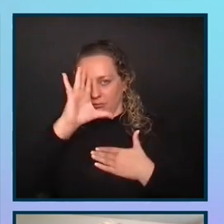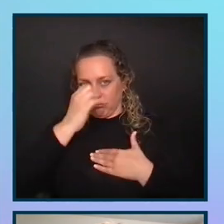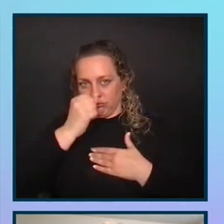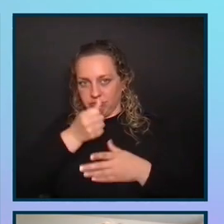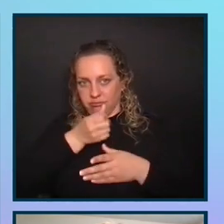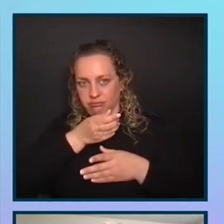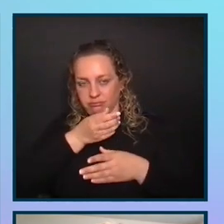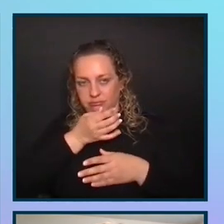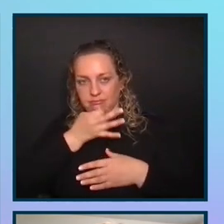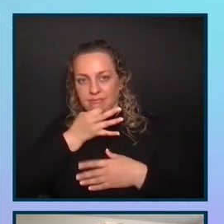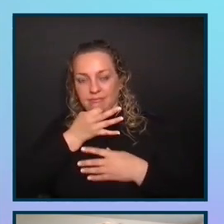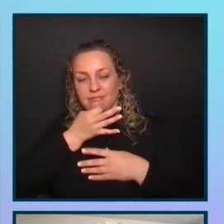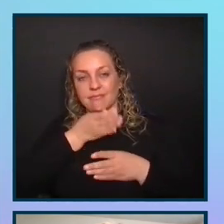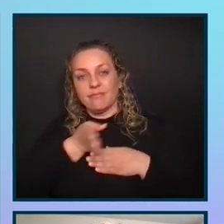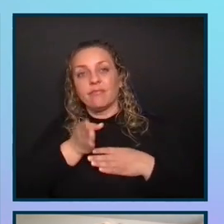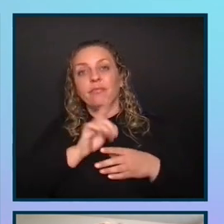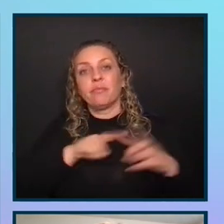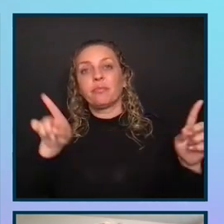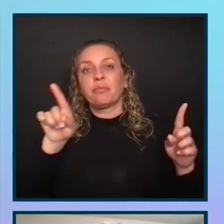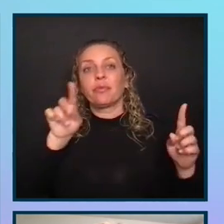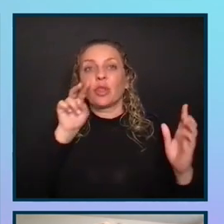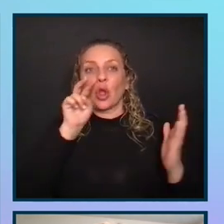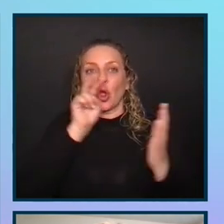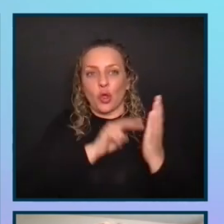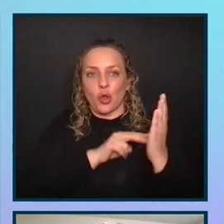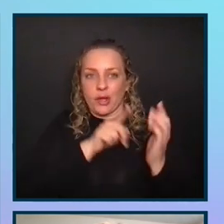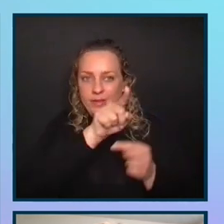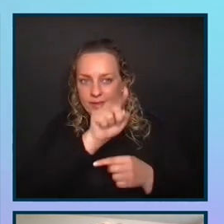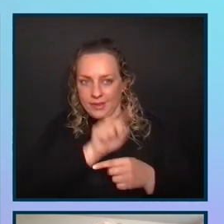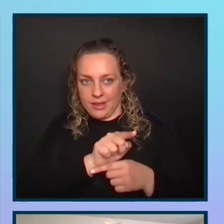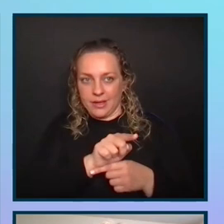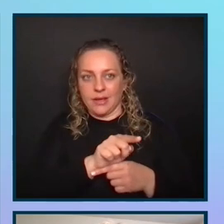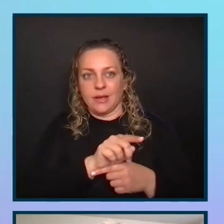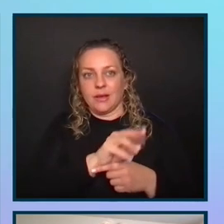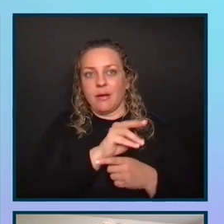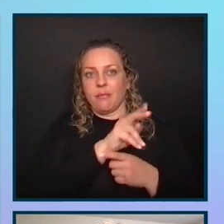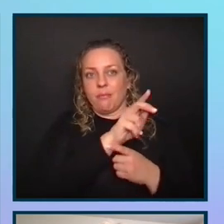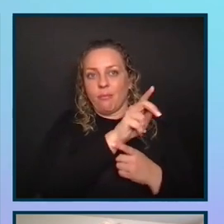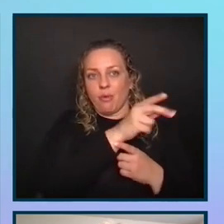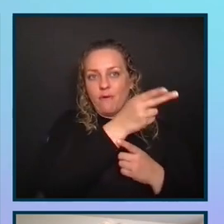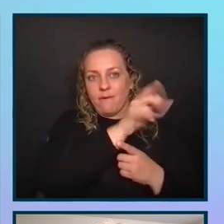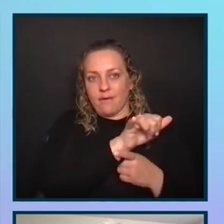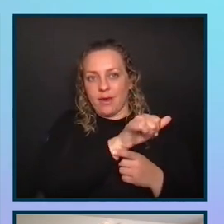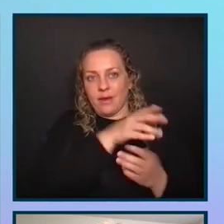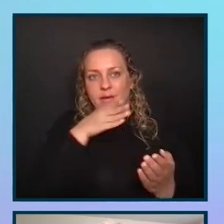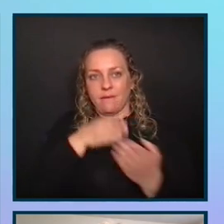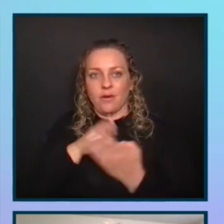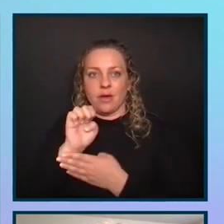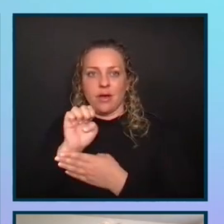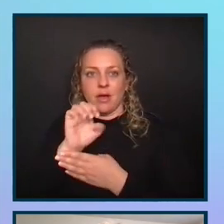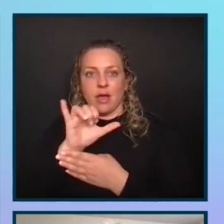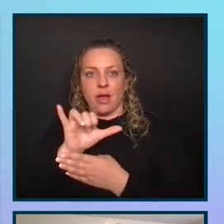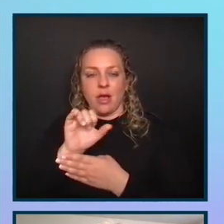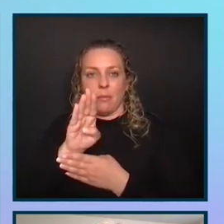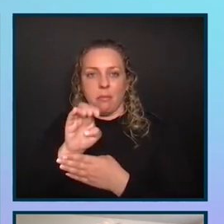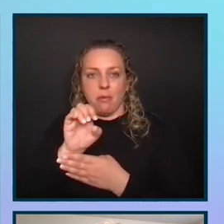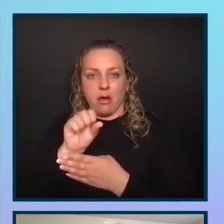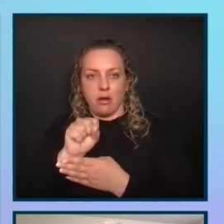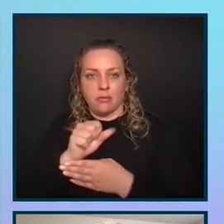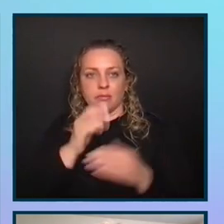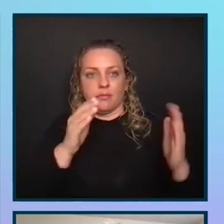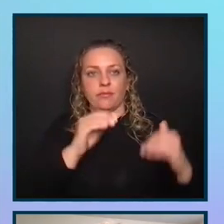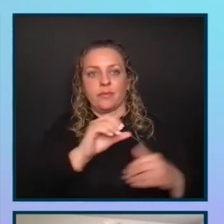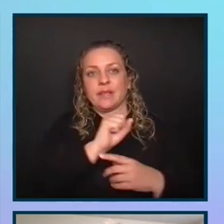But when we look at some of these cases that exist, Murphy versus iBobs, San